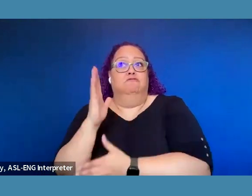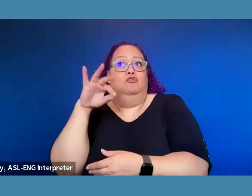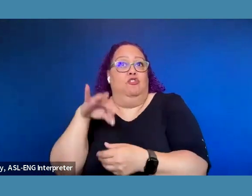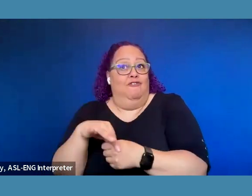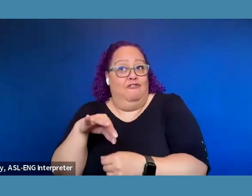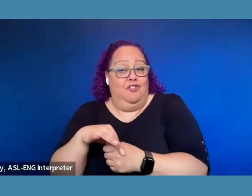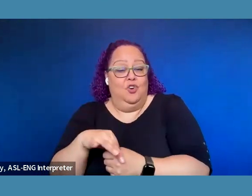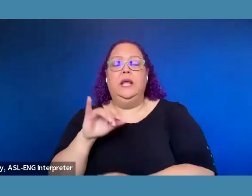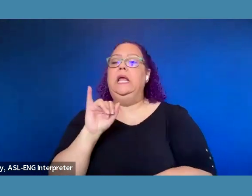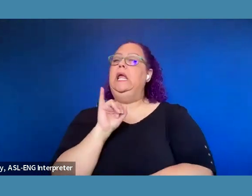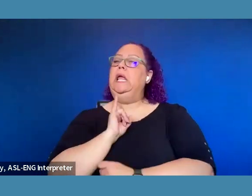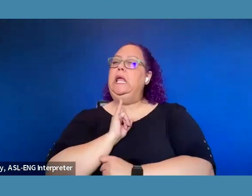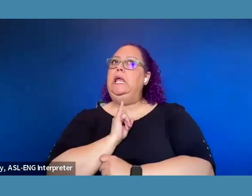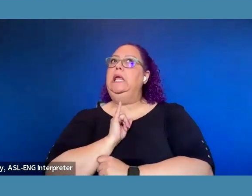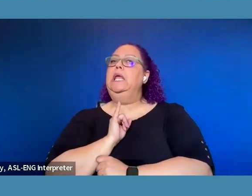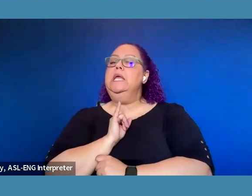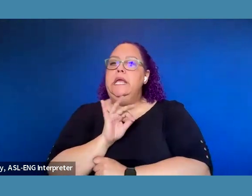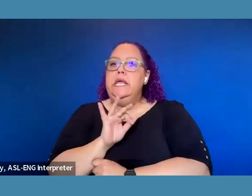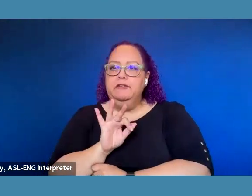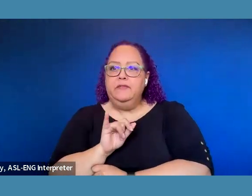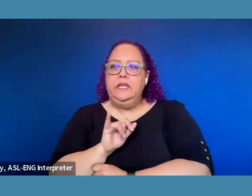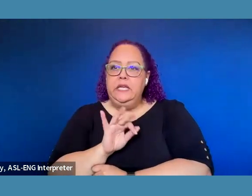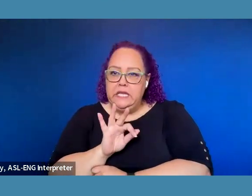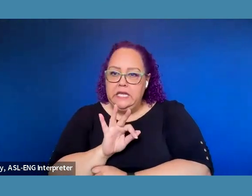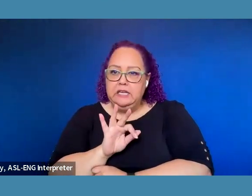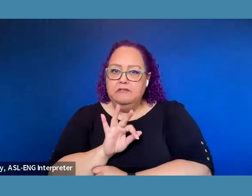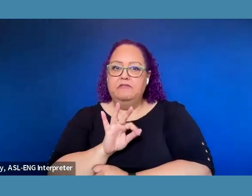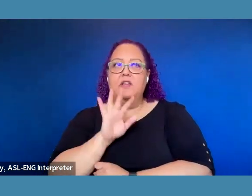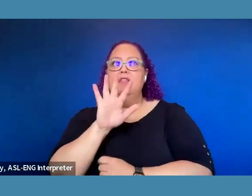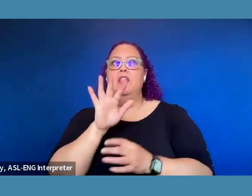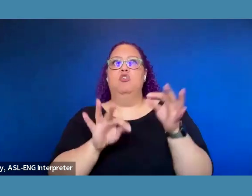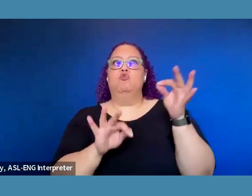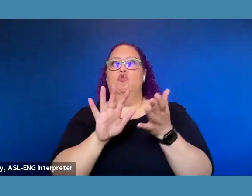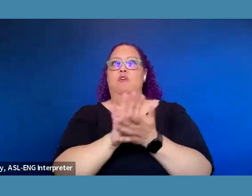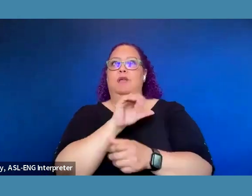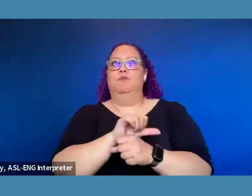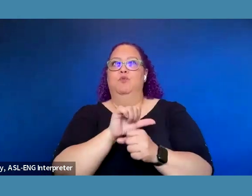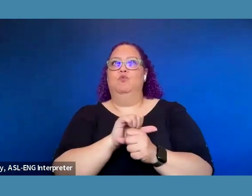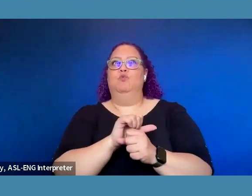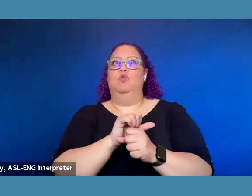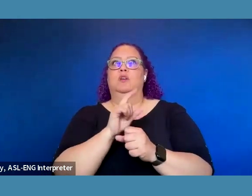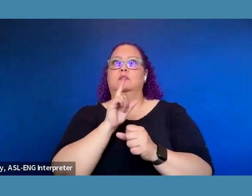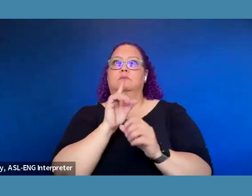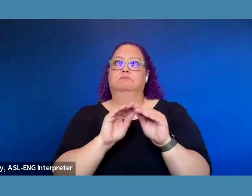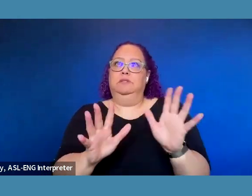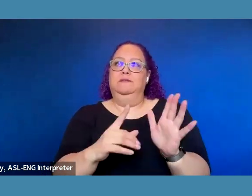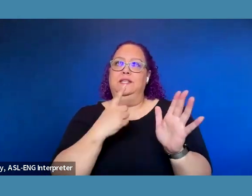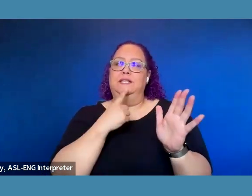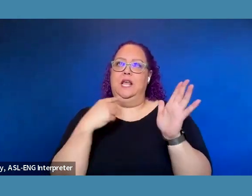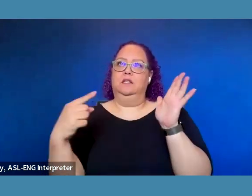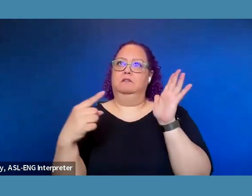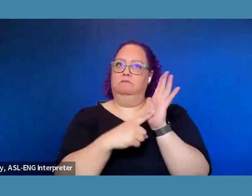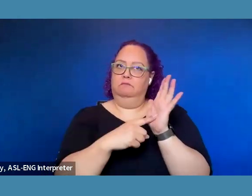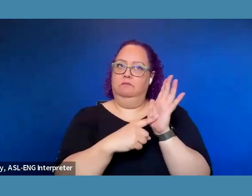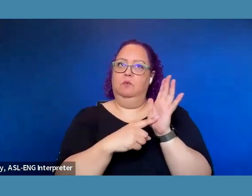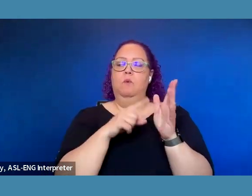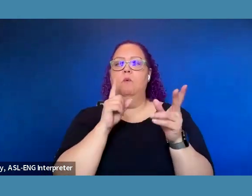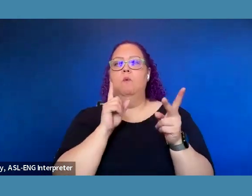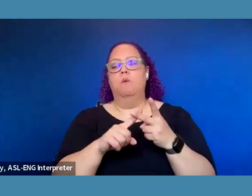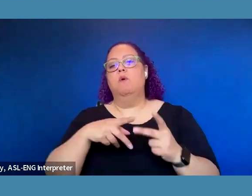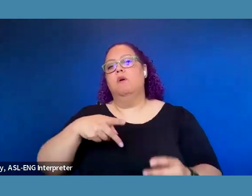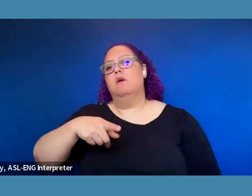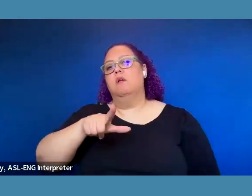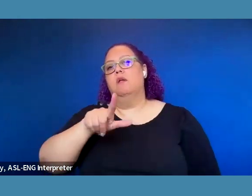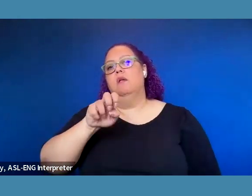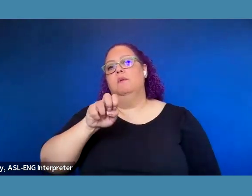is if the order states that, or they're under a plenary guardianship, which their order will also state. So I think that it's